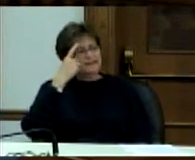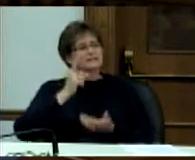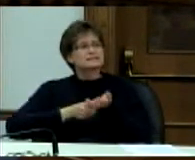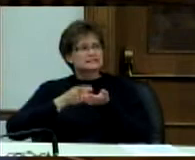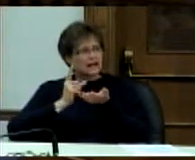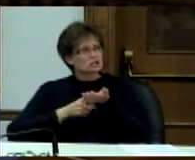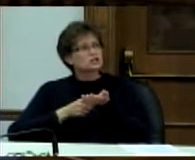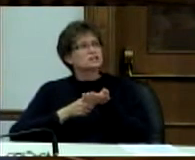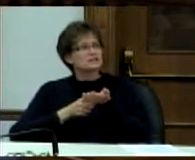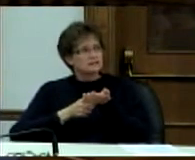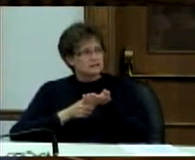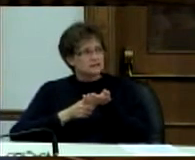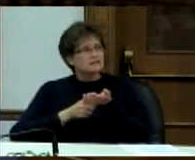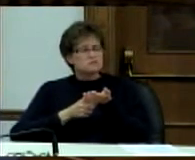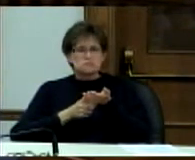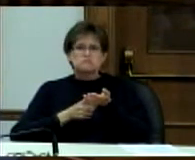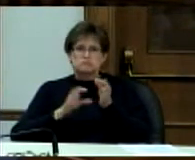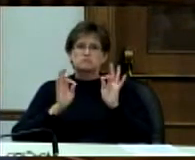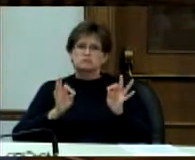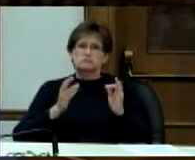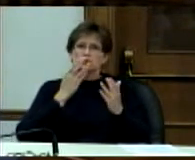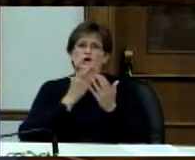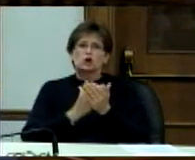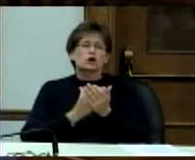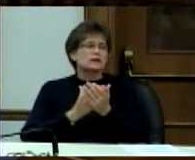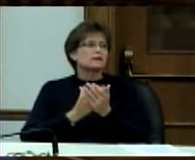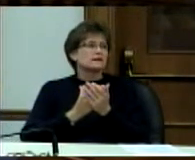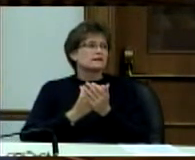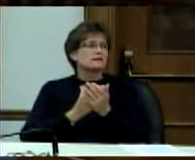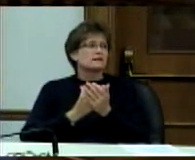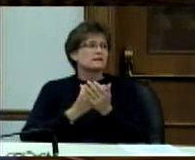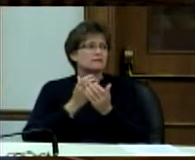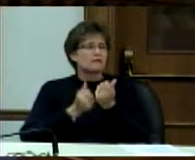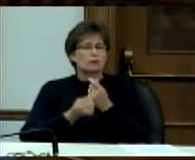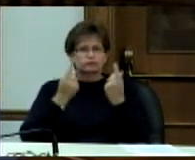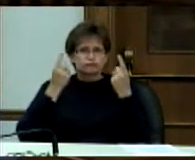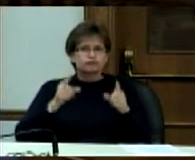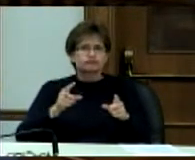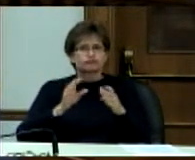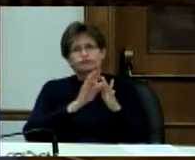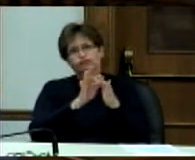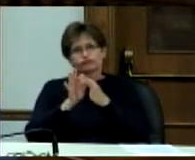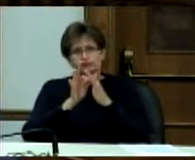think the discussion solidified our thoughts on that.